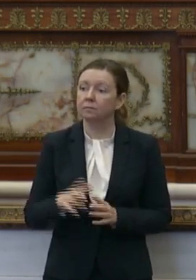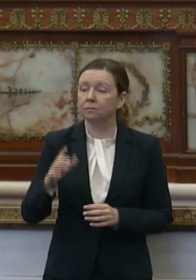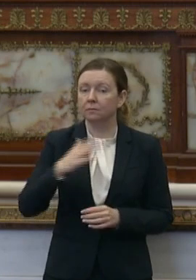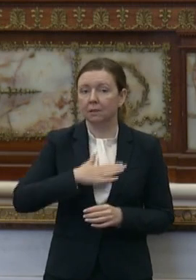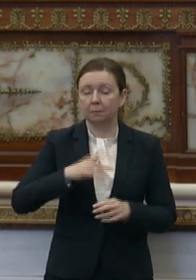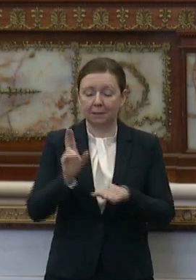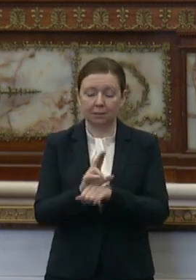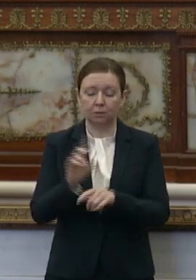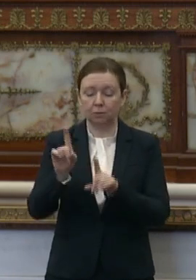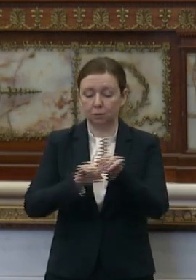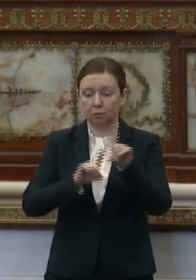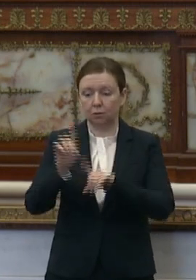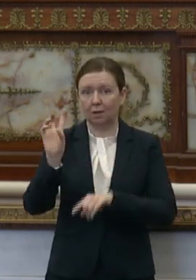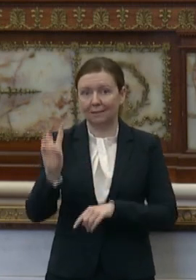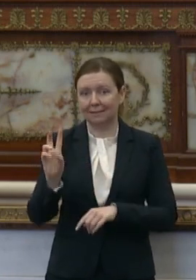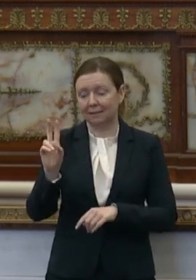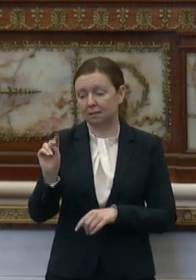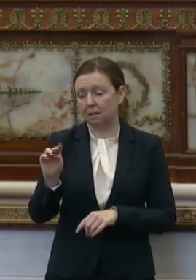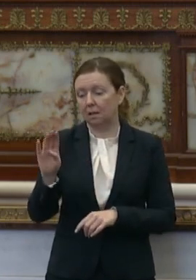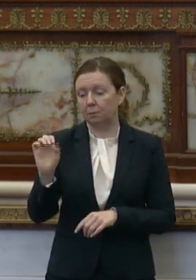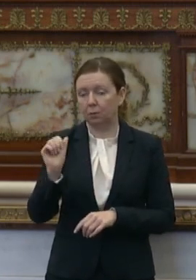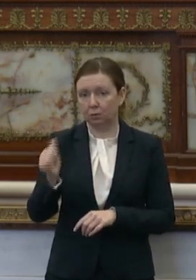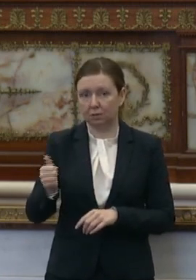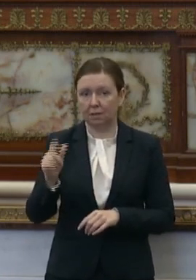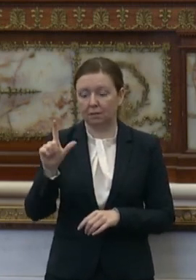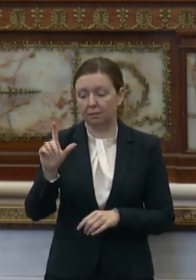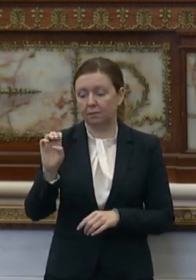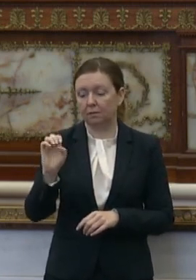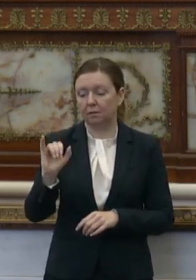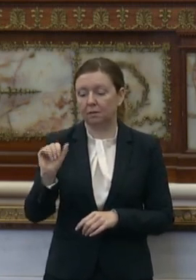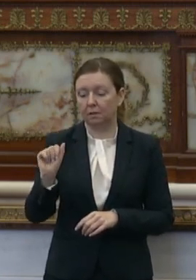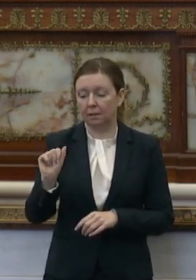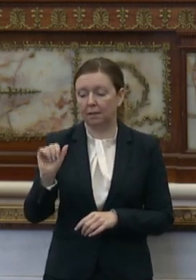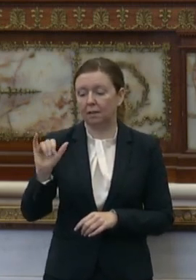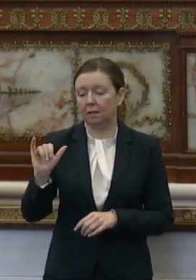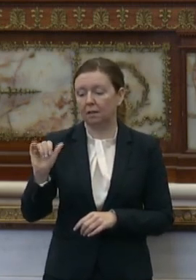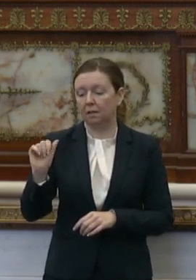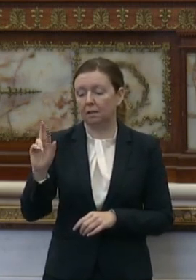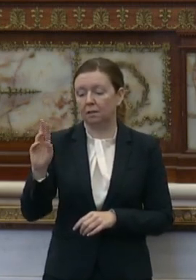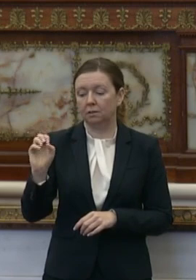Please use star 6 to unmute yourself. Leah Yaman.